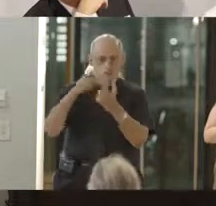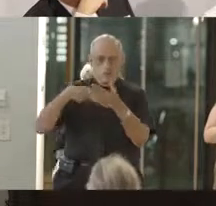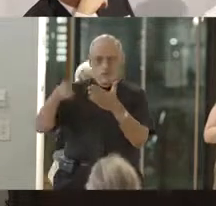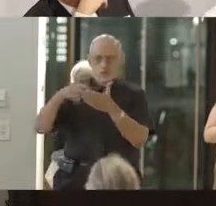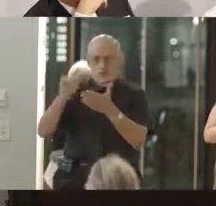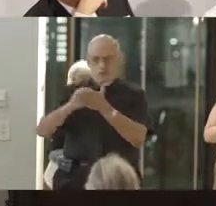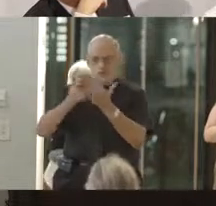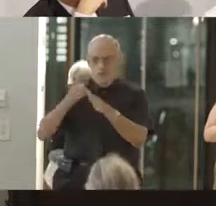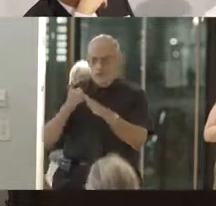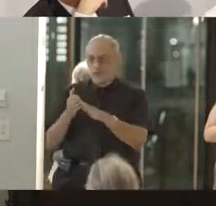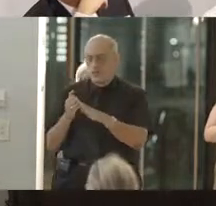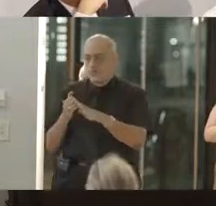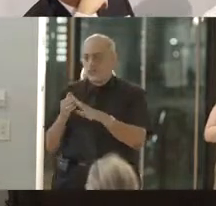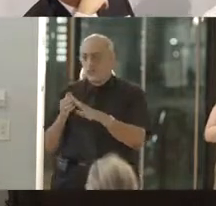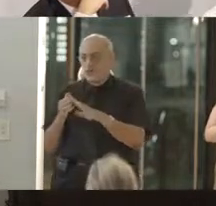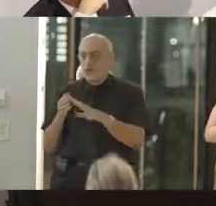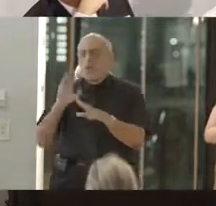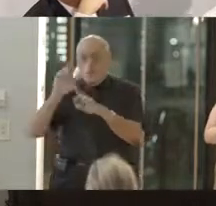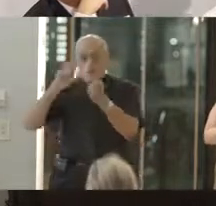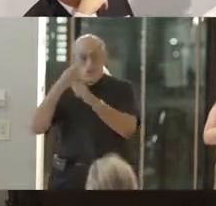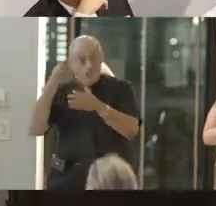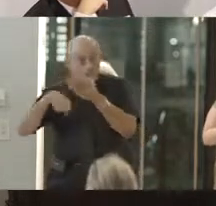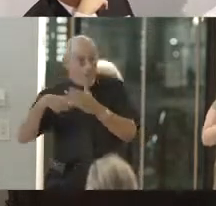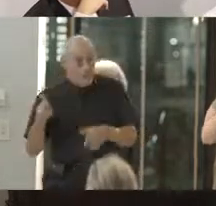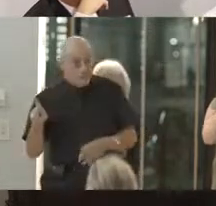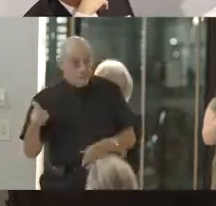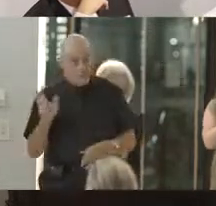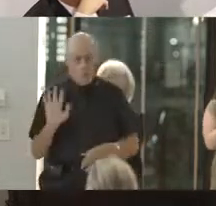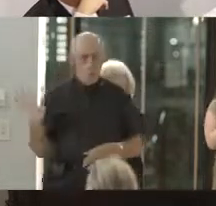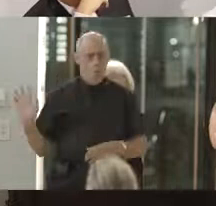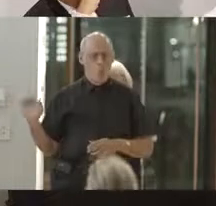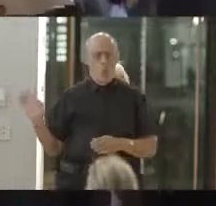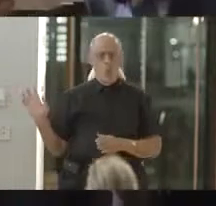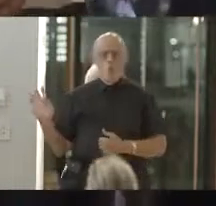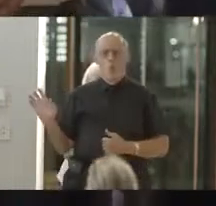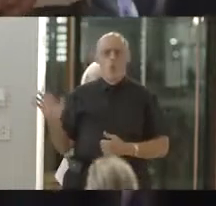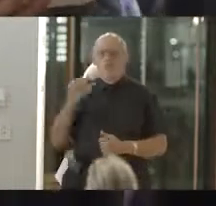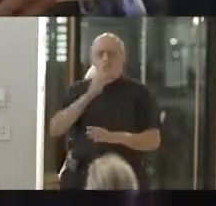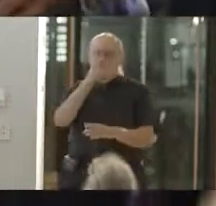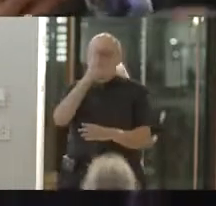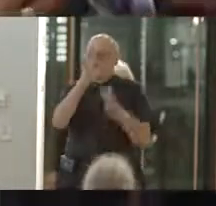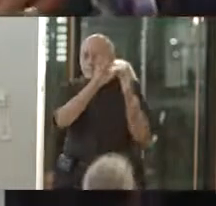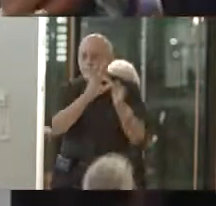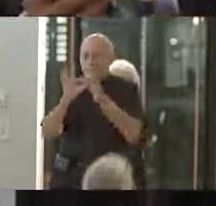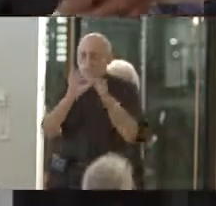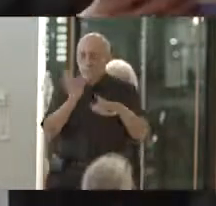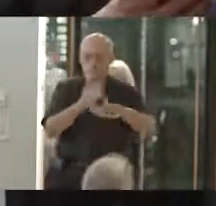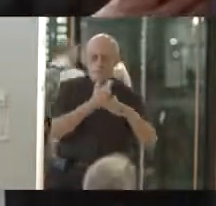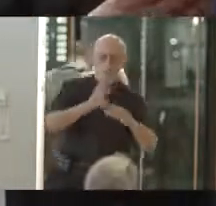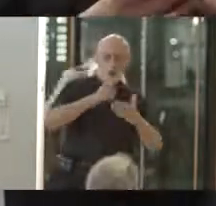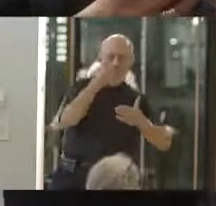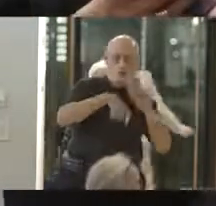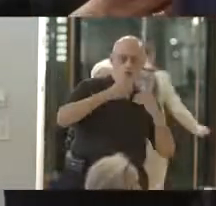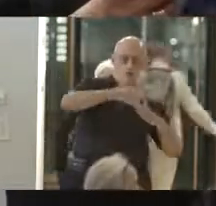city. What's that? No, there's not a direct connection between our costs